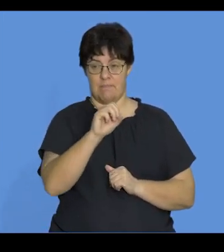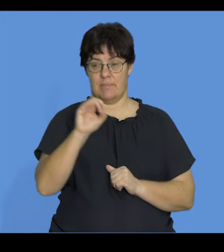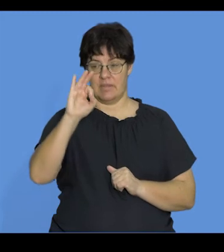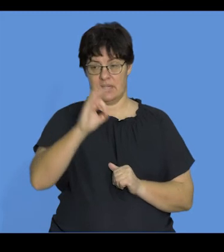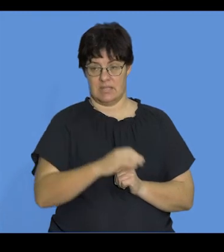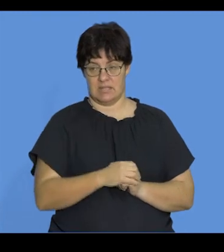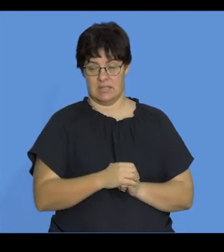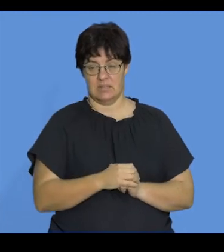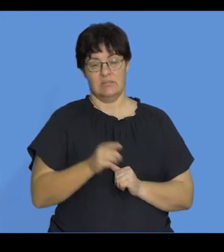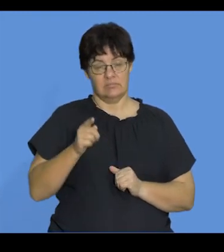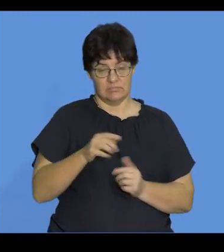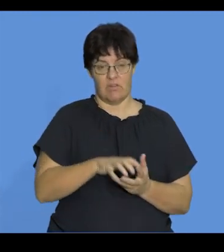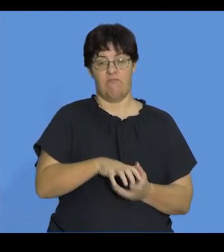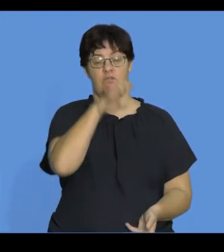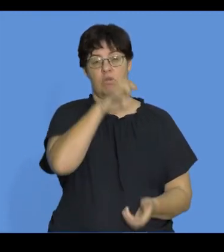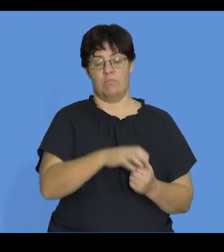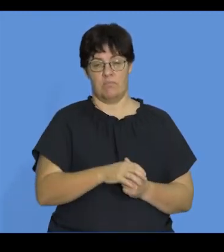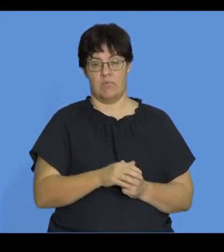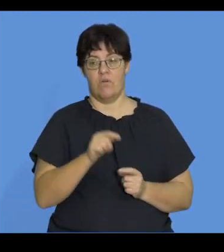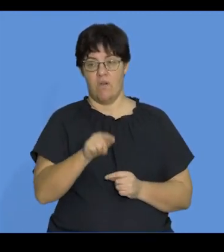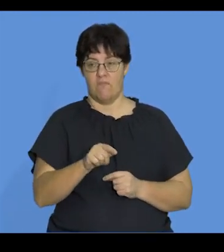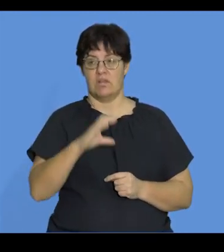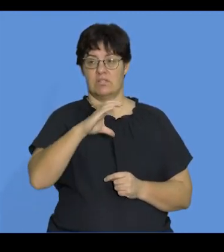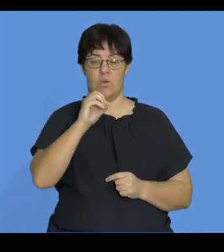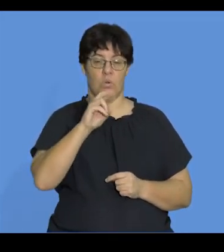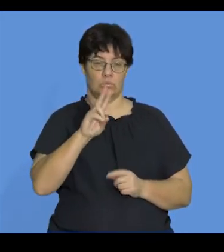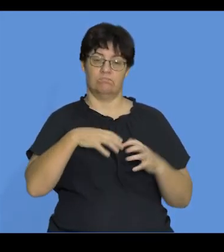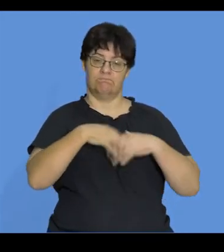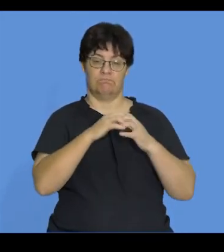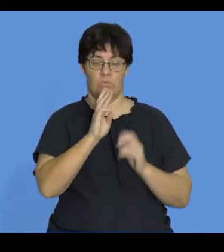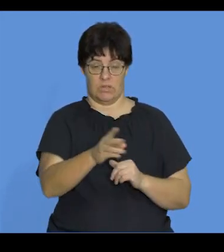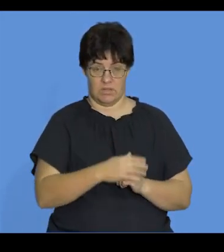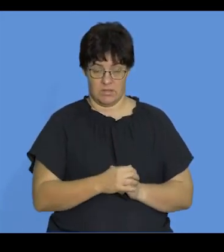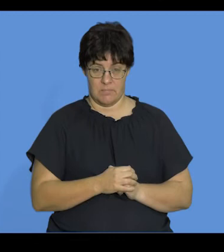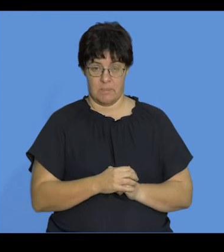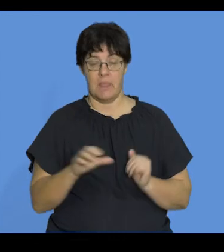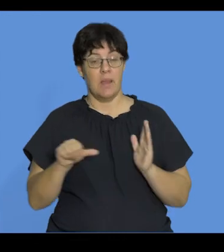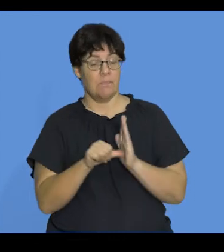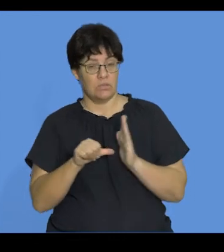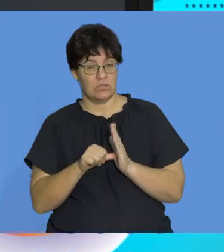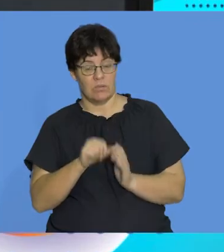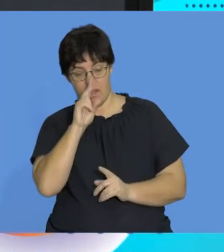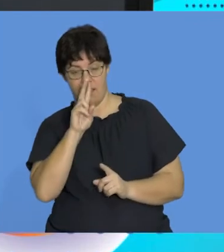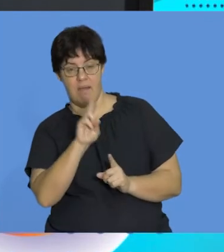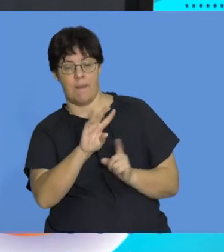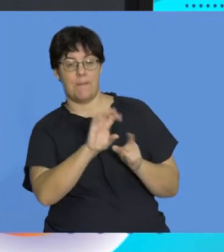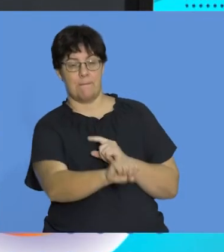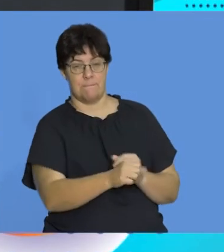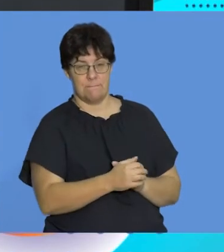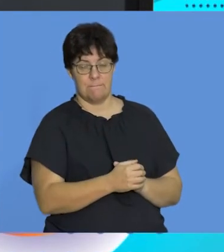decimeters, right? So that's the volume of carbon dioxide that will be formed. So what is important here is to